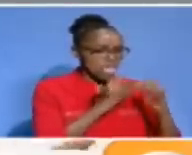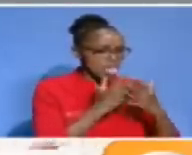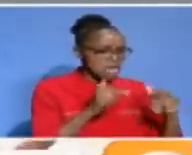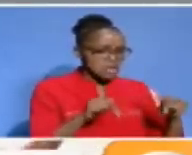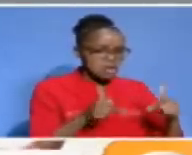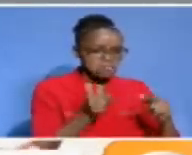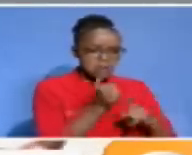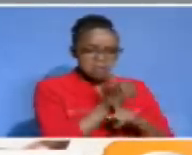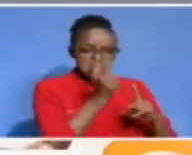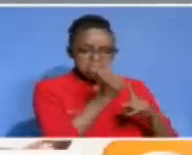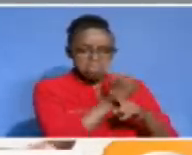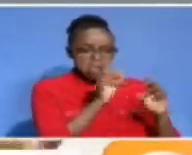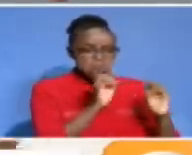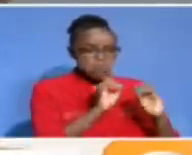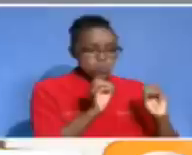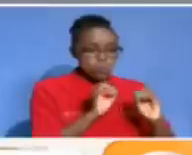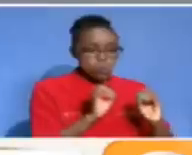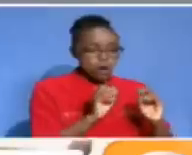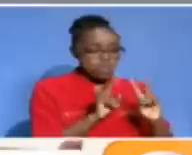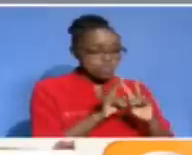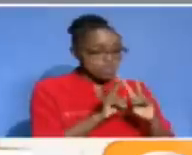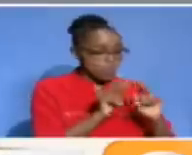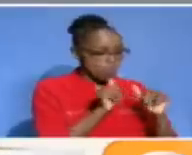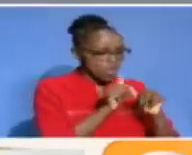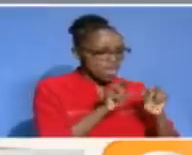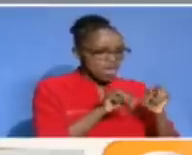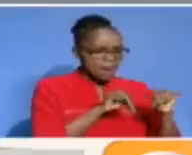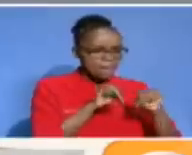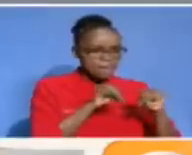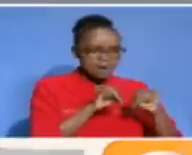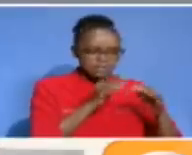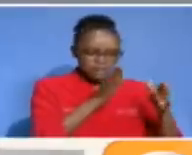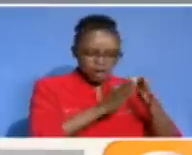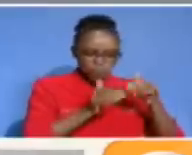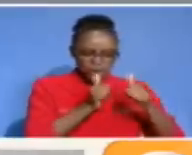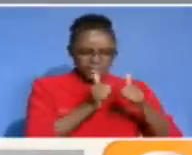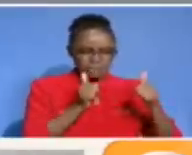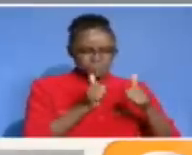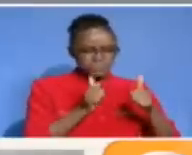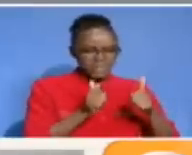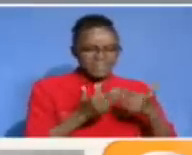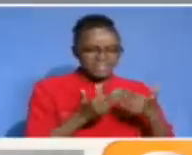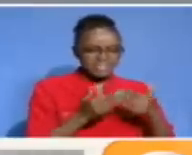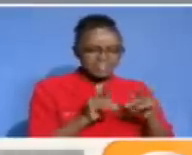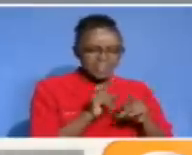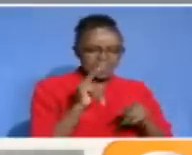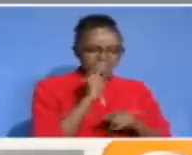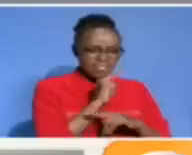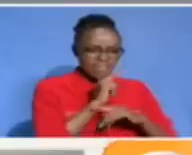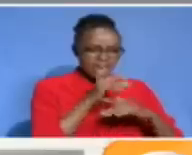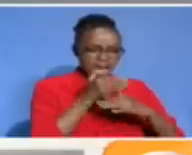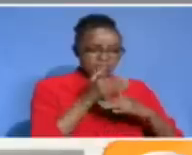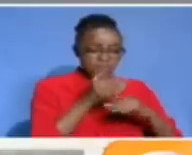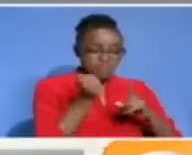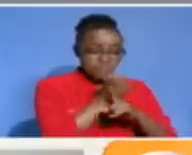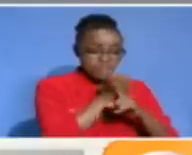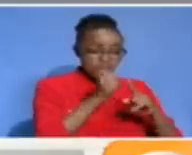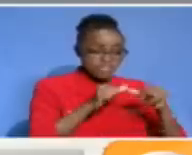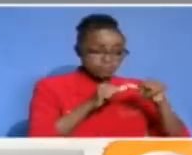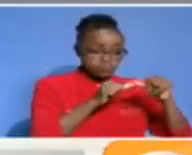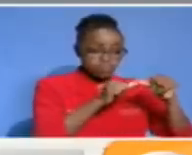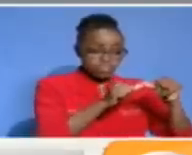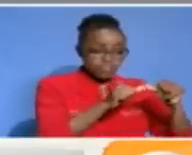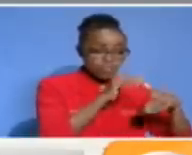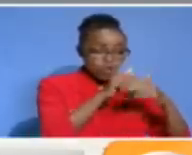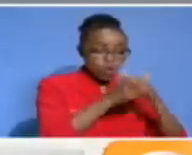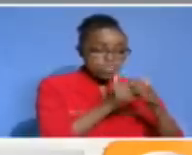It wasn't chaotic. Yeah. It was very well managed, very well organized, as tough as it was that fighting was going on and